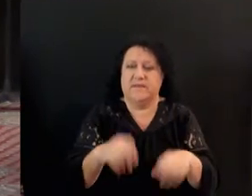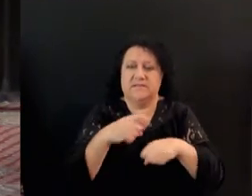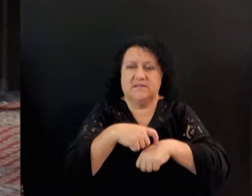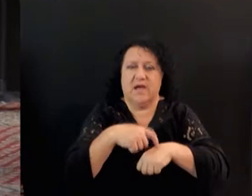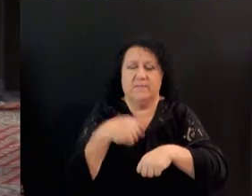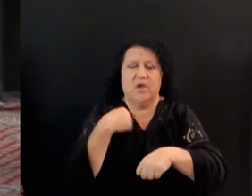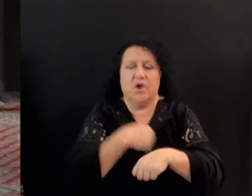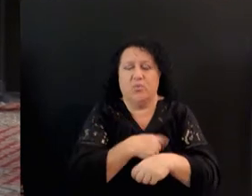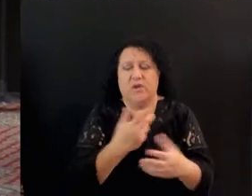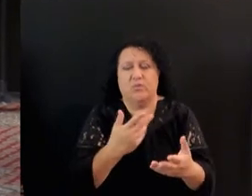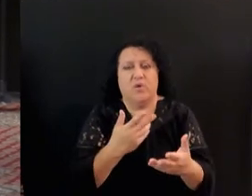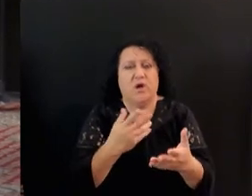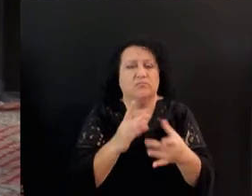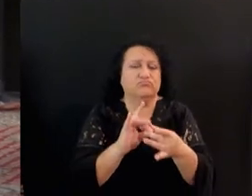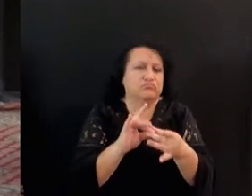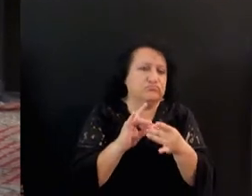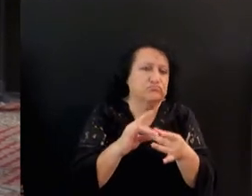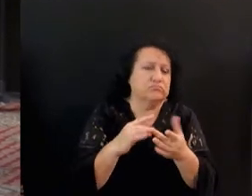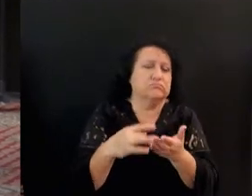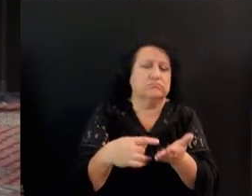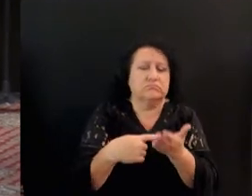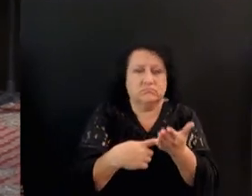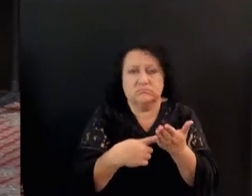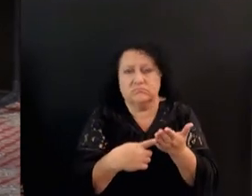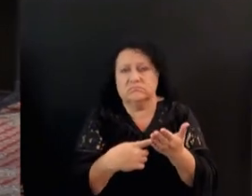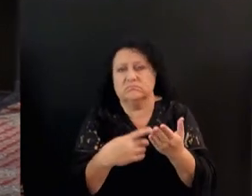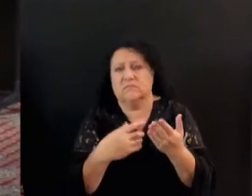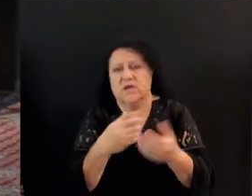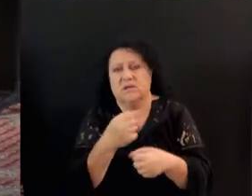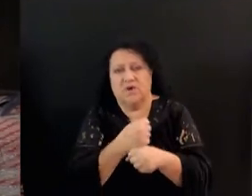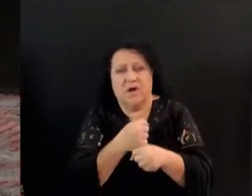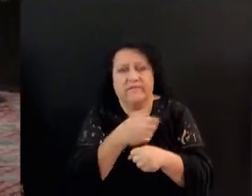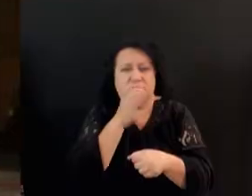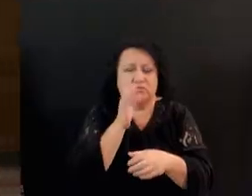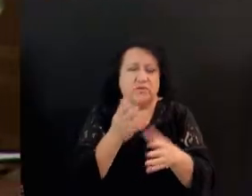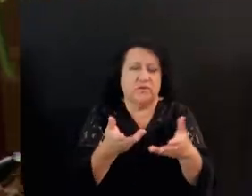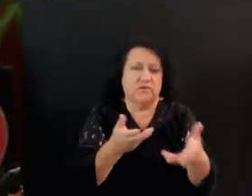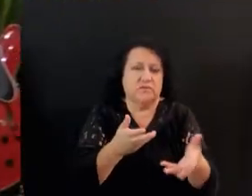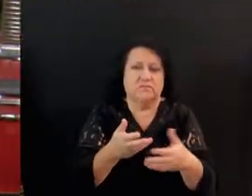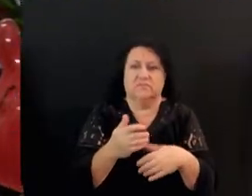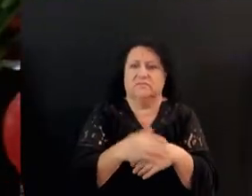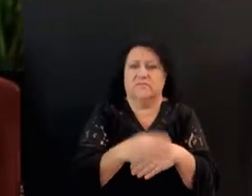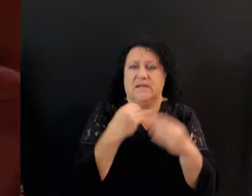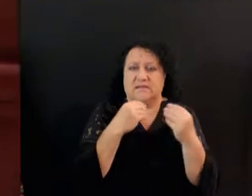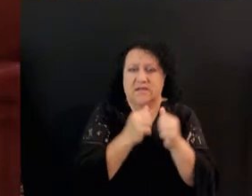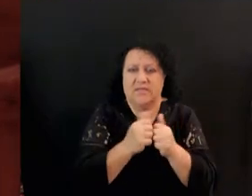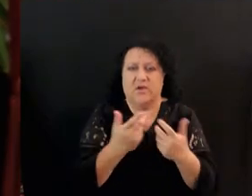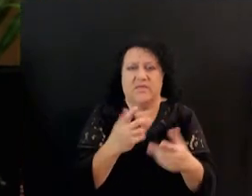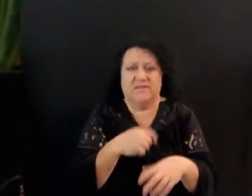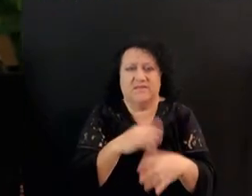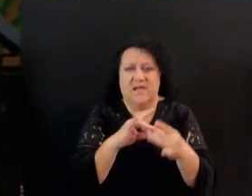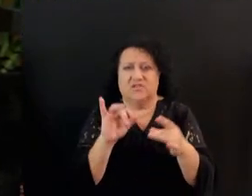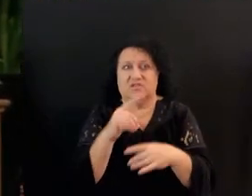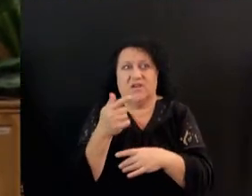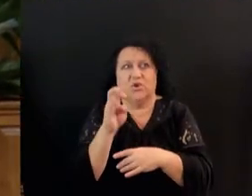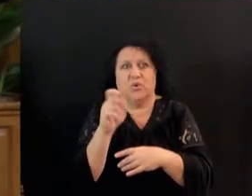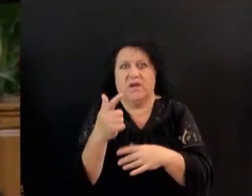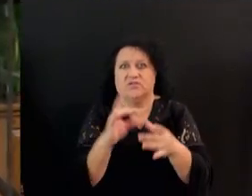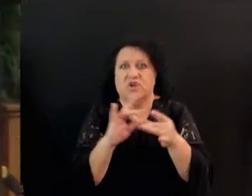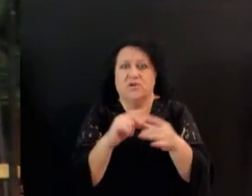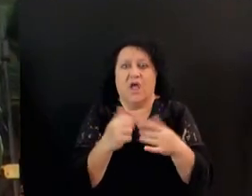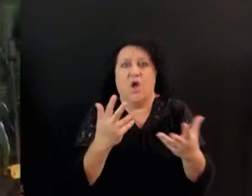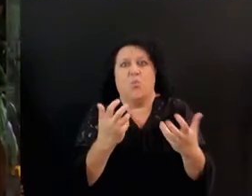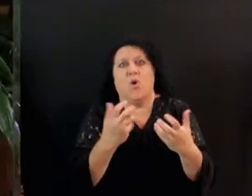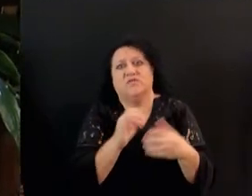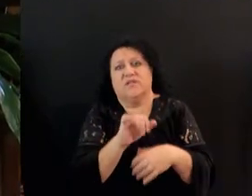and they'll say things like, just like Pastor Greg had shared, when it comes to trusting God, they're like, I want to, Ben. I know I'm supposed to, but I can't.